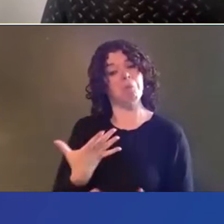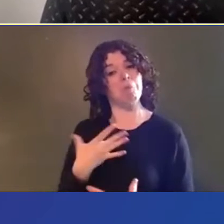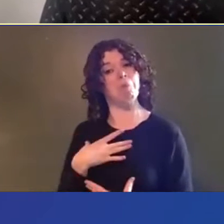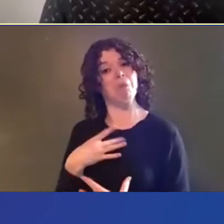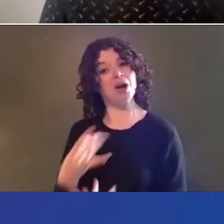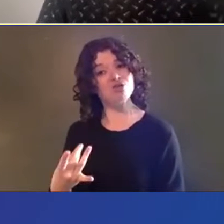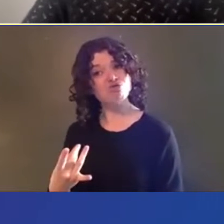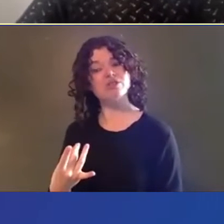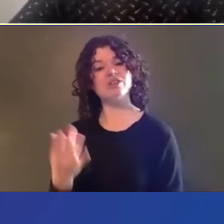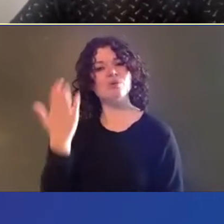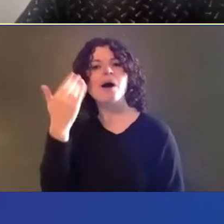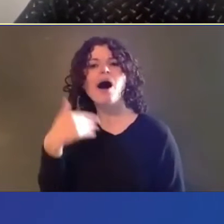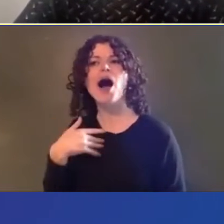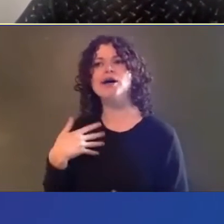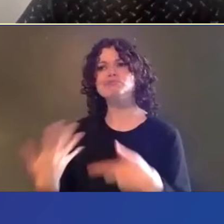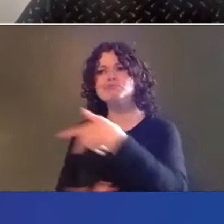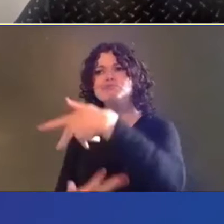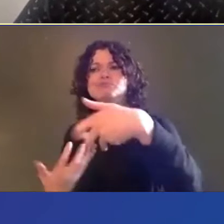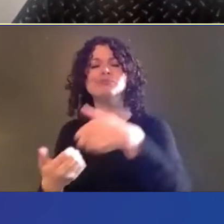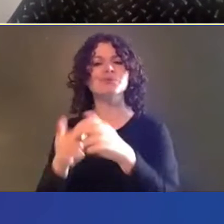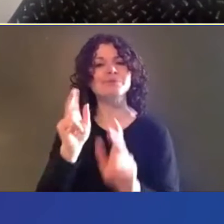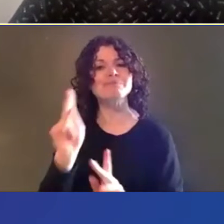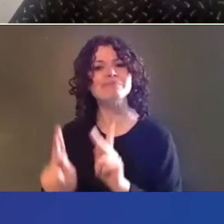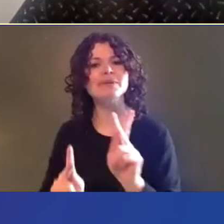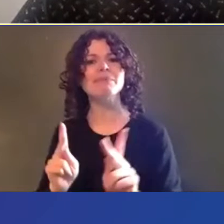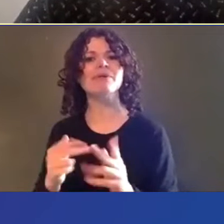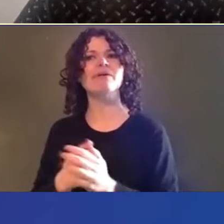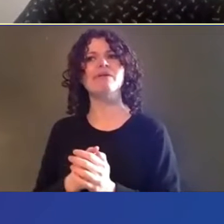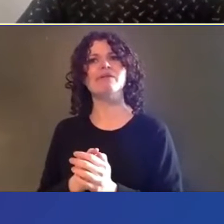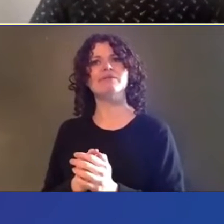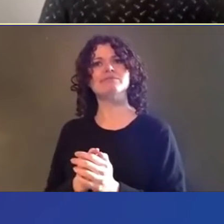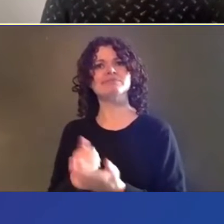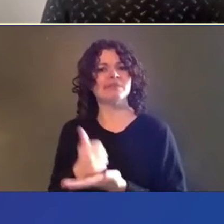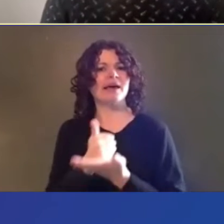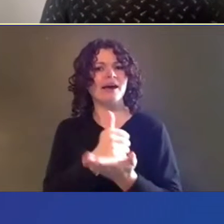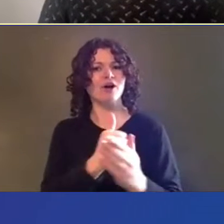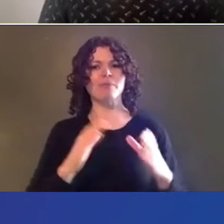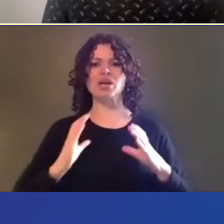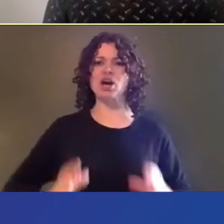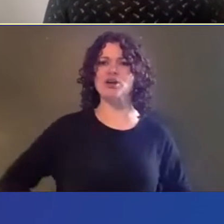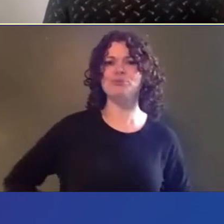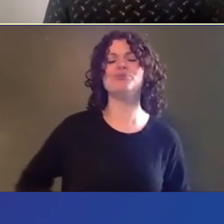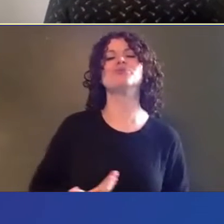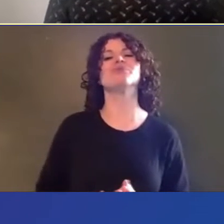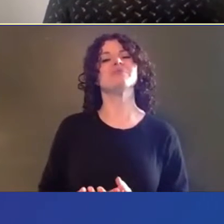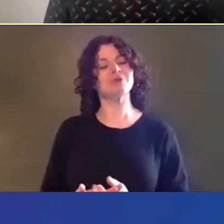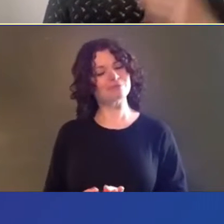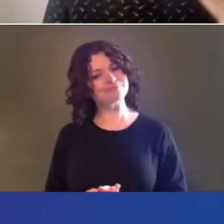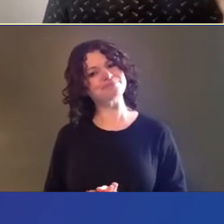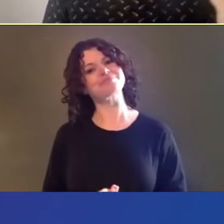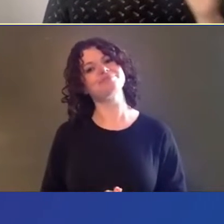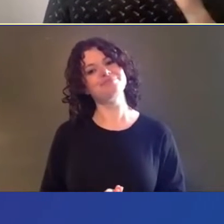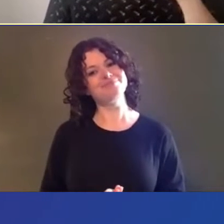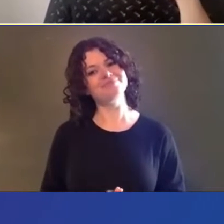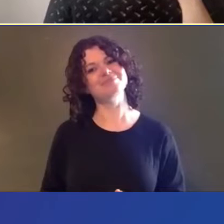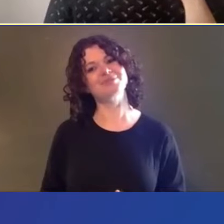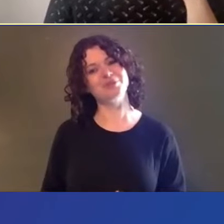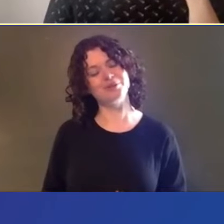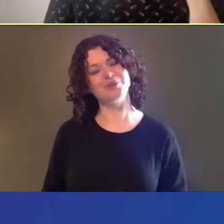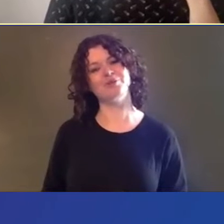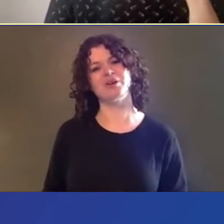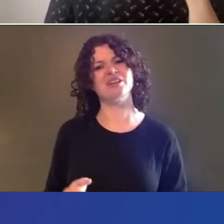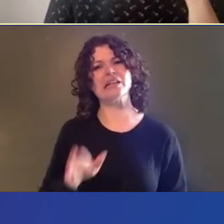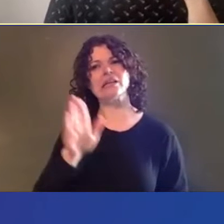with people and advocating for customers in that case, but it was interesting. It was never like a total throwaway